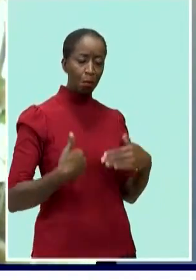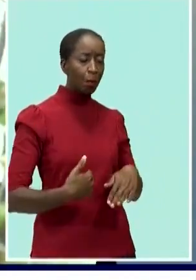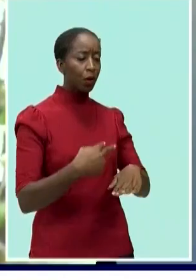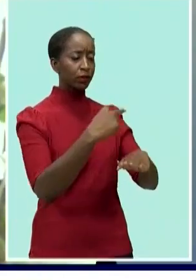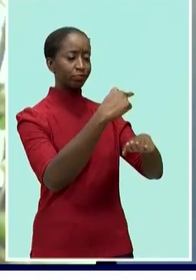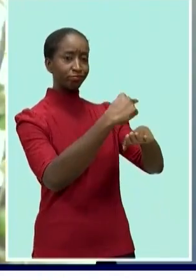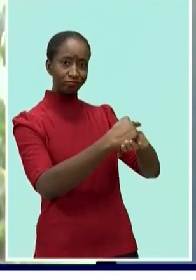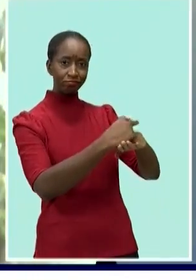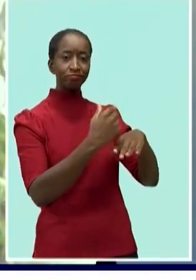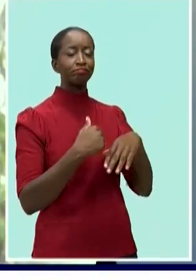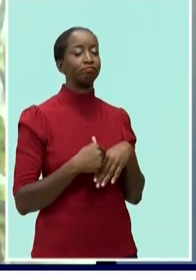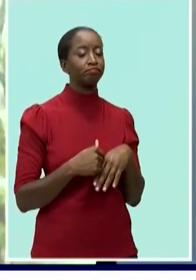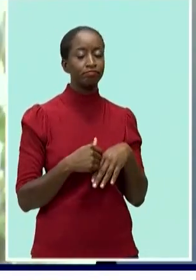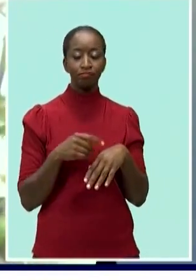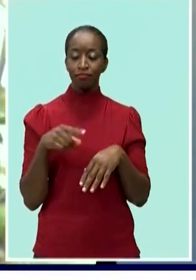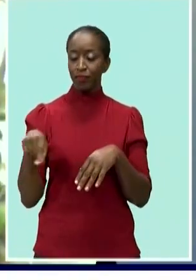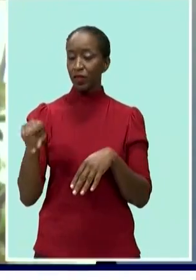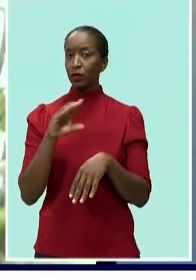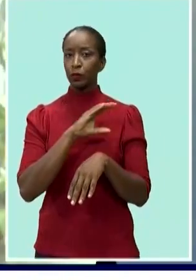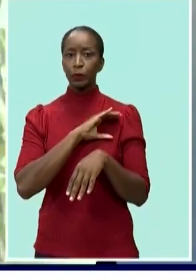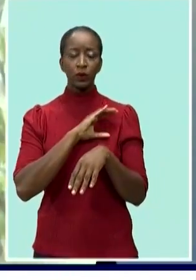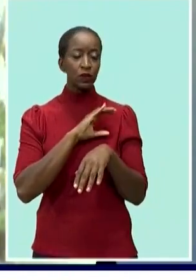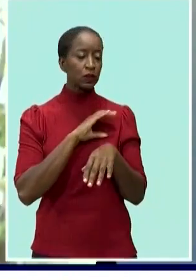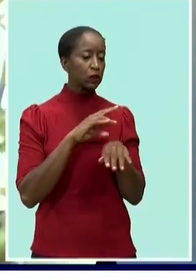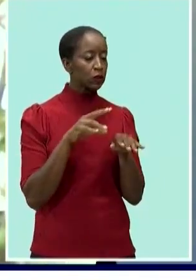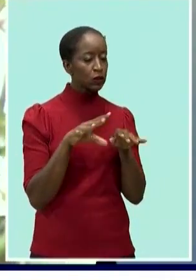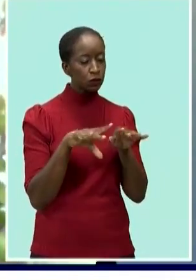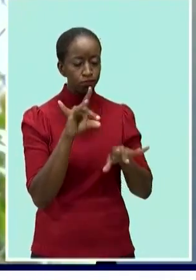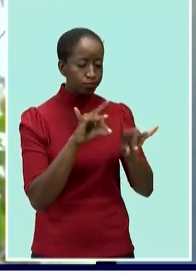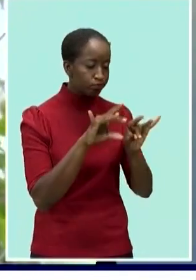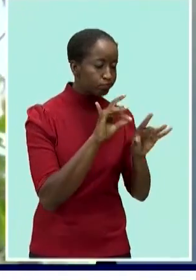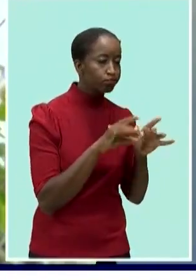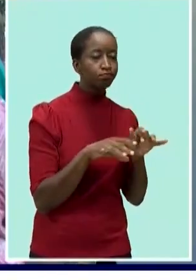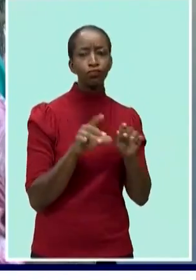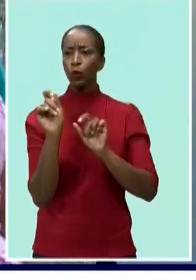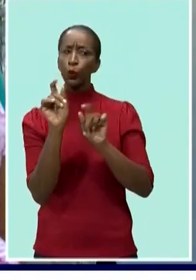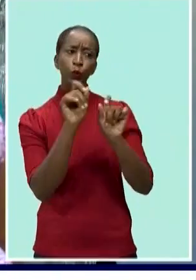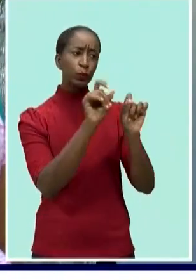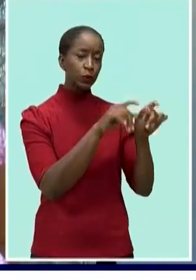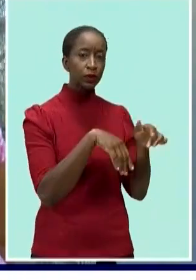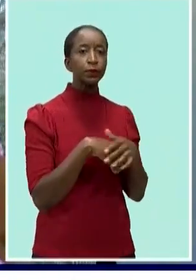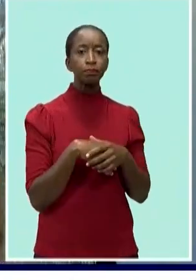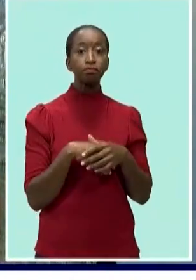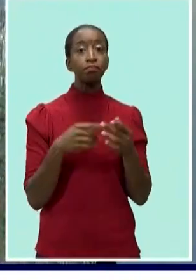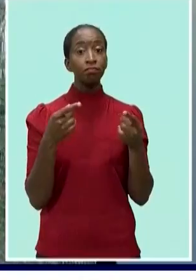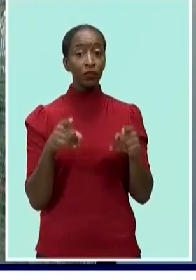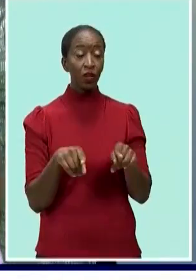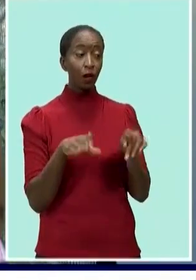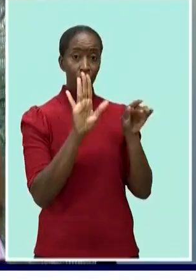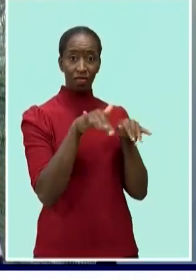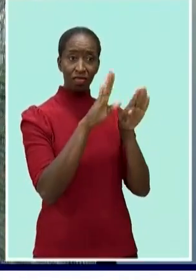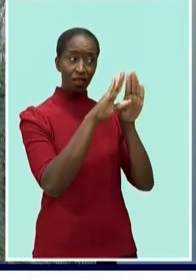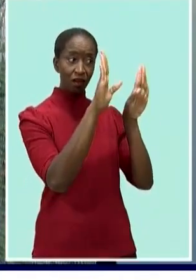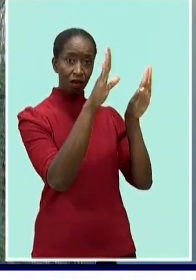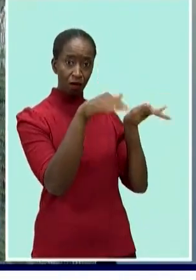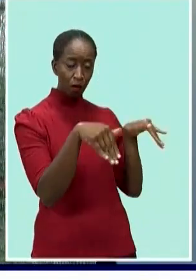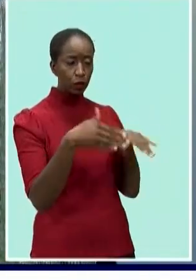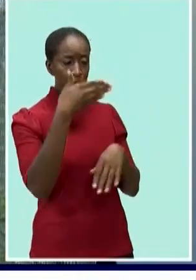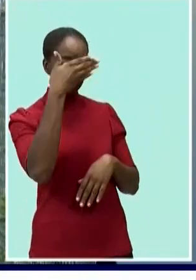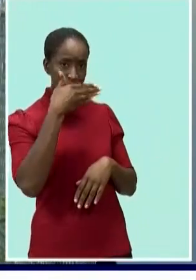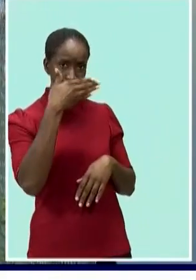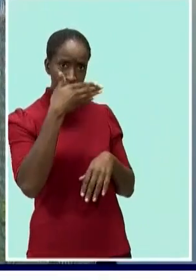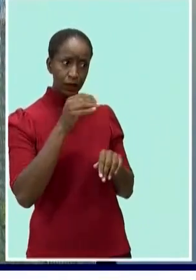with investigators and officers who began to gather information. Now, Lisa, because of the way the house is positioned with that veranda facing the road,